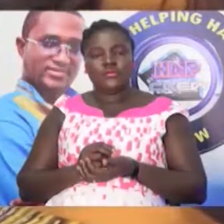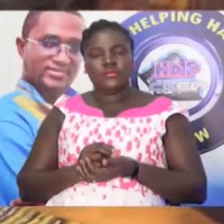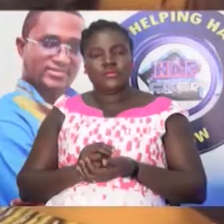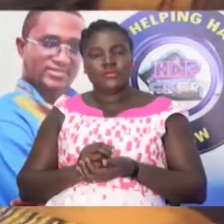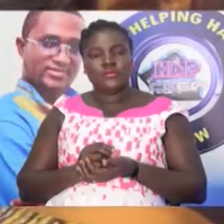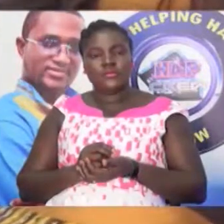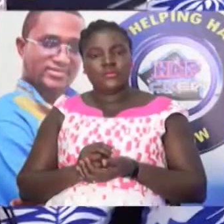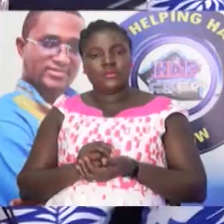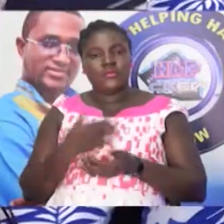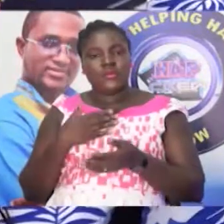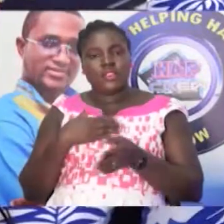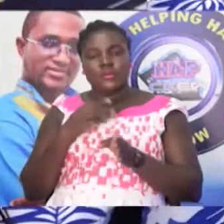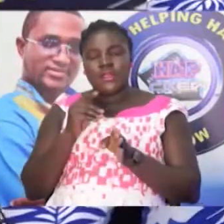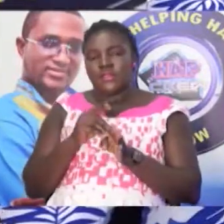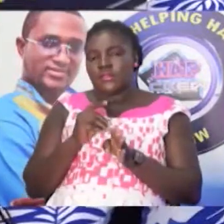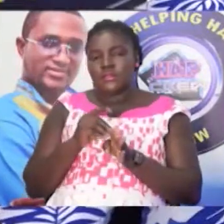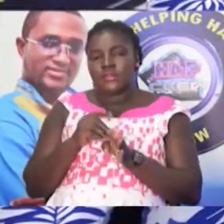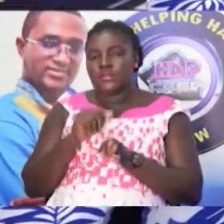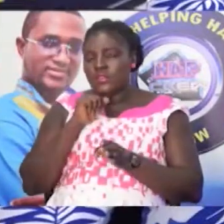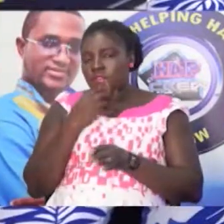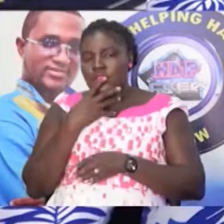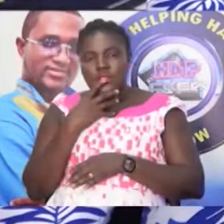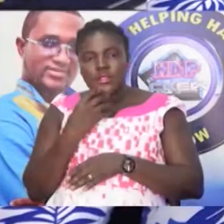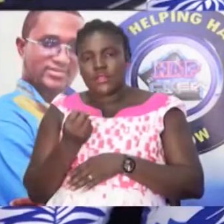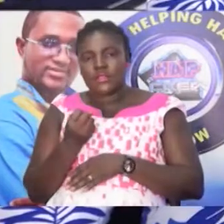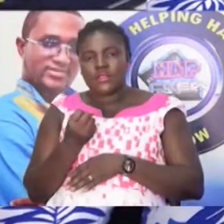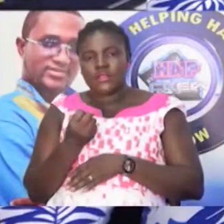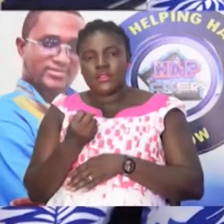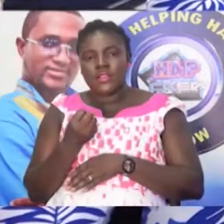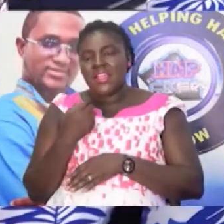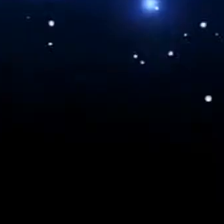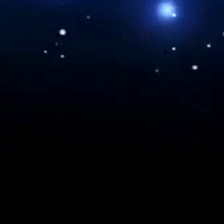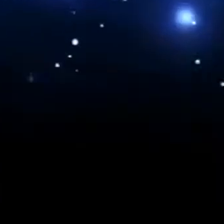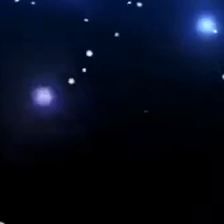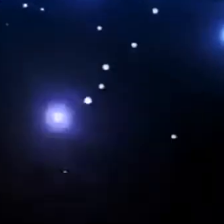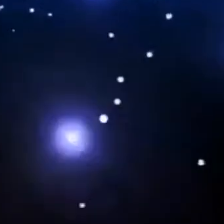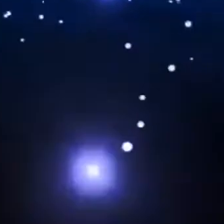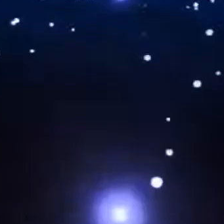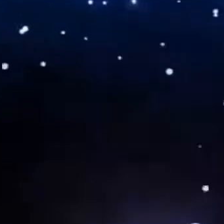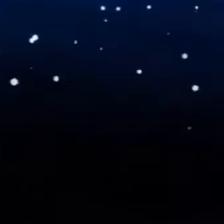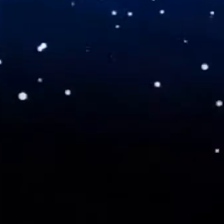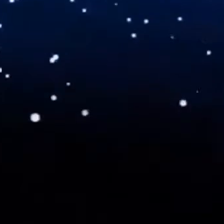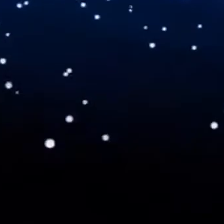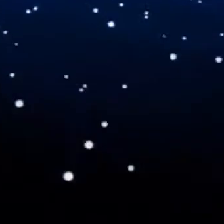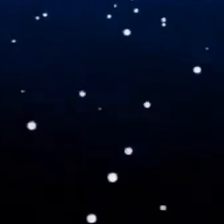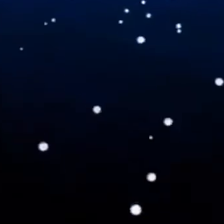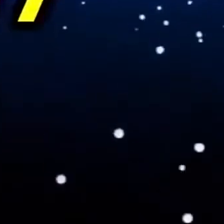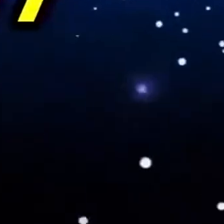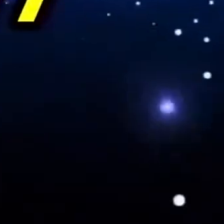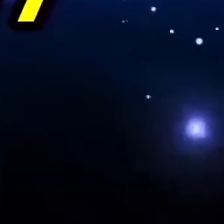Yeah. So for me, my disability is not a curse in any way. Yeah. Send your questions and comments to